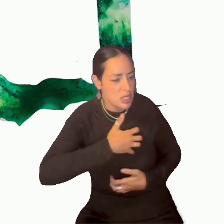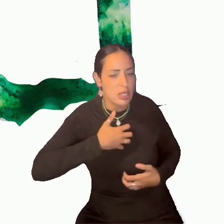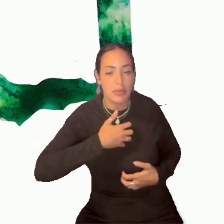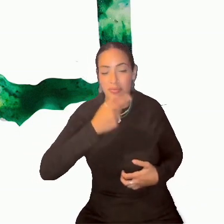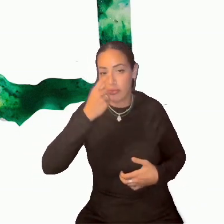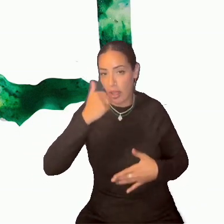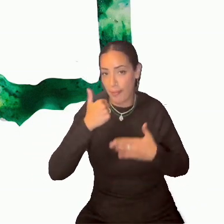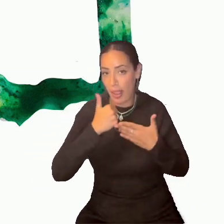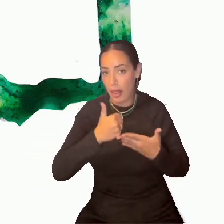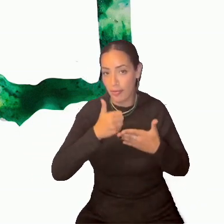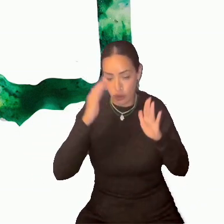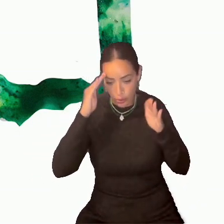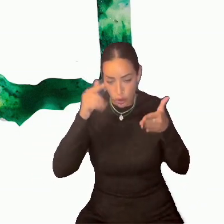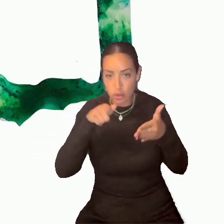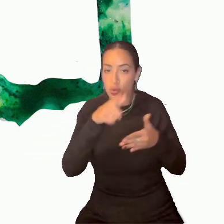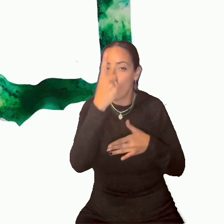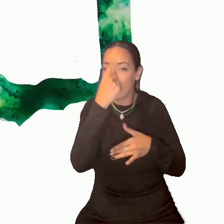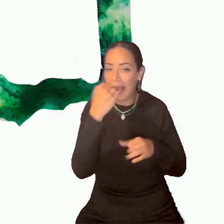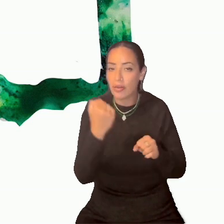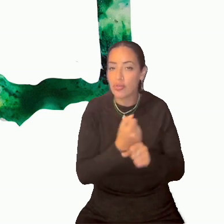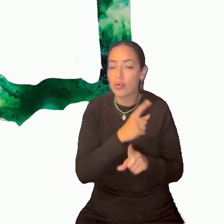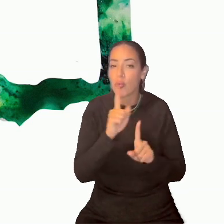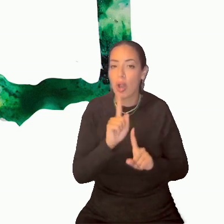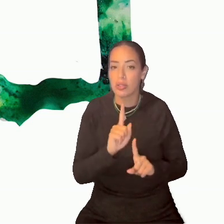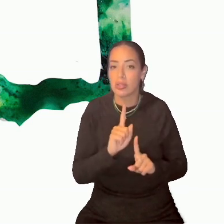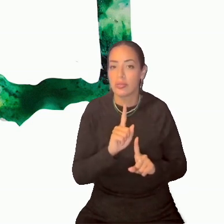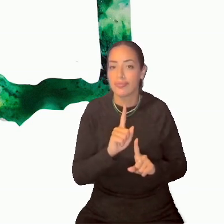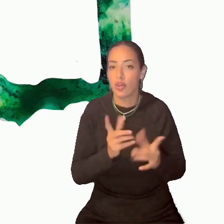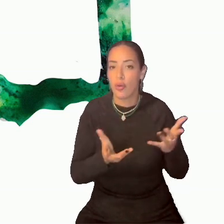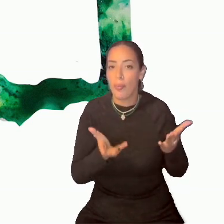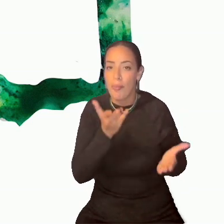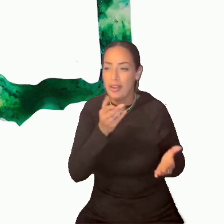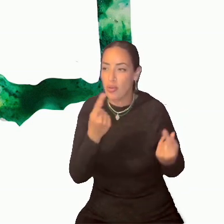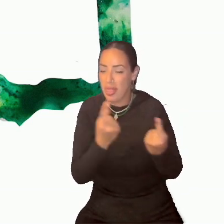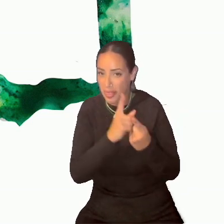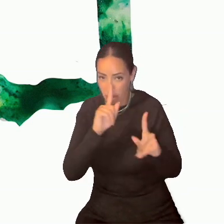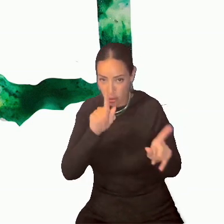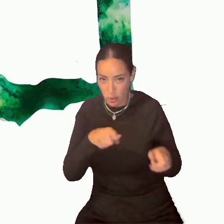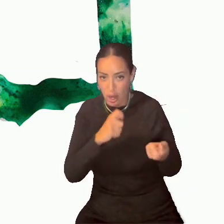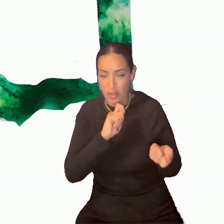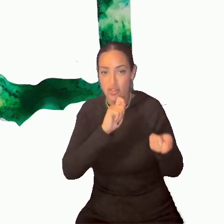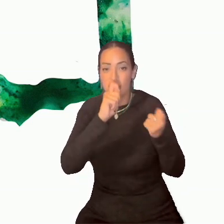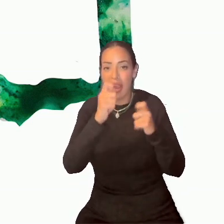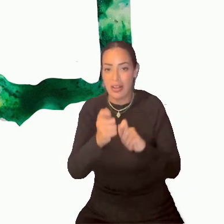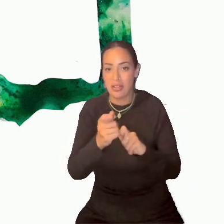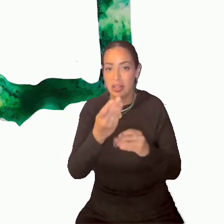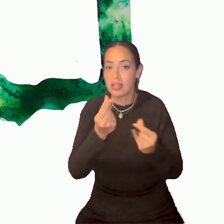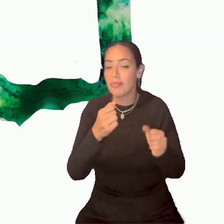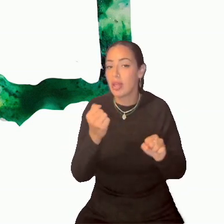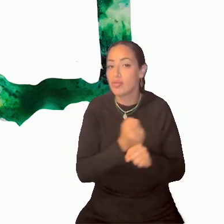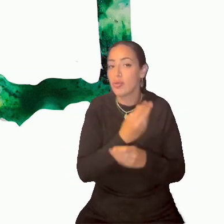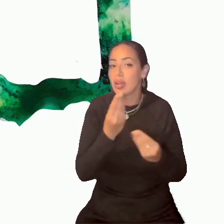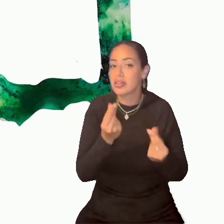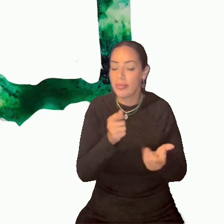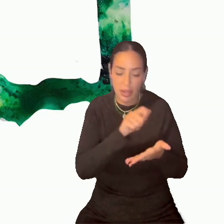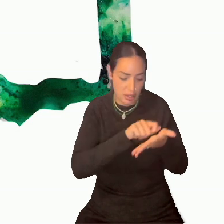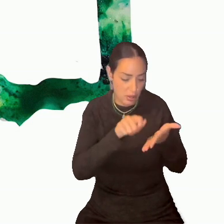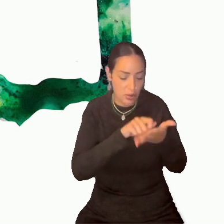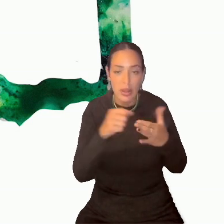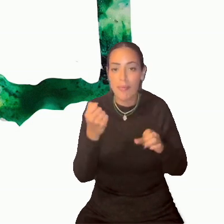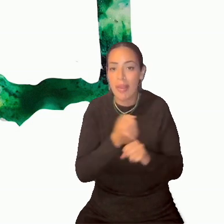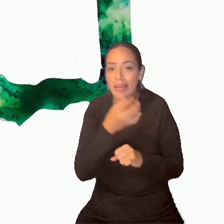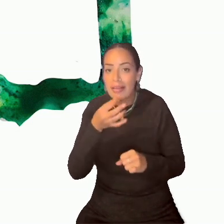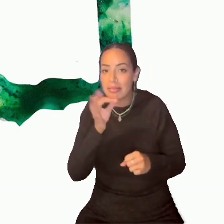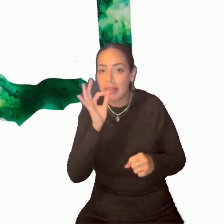try and stay focused on what you can do rather than those things that you can't change. Sometimes doing something such as taking notes, making a cup